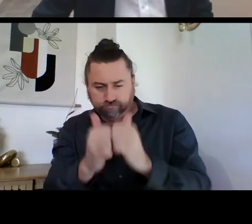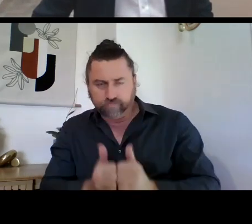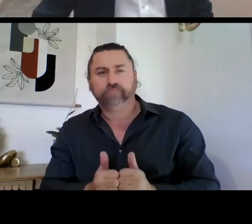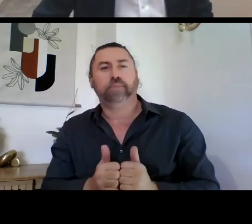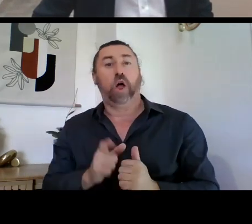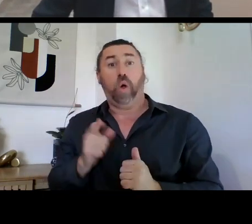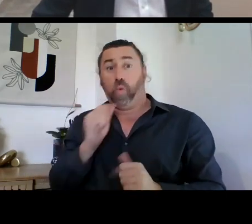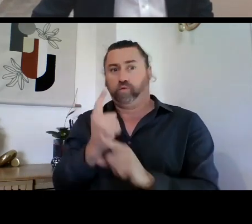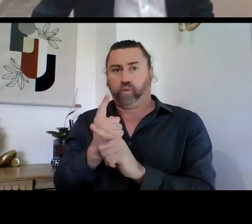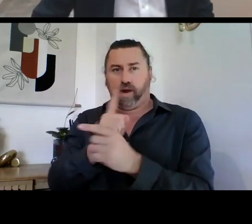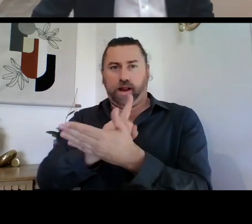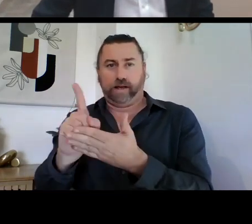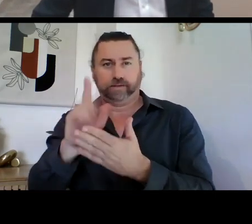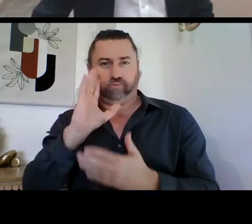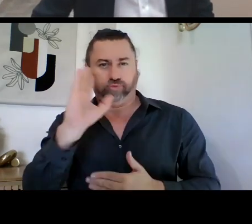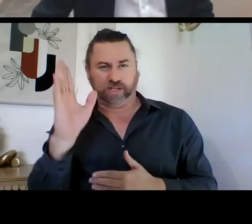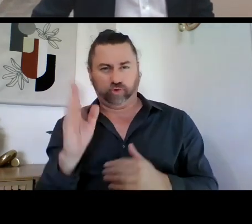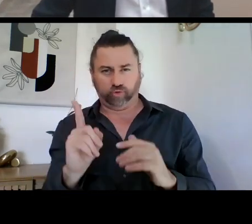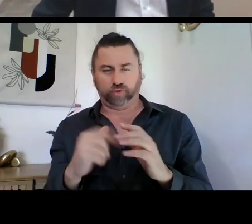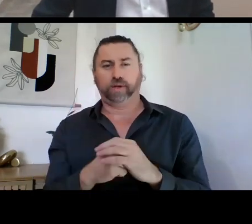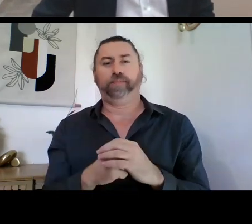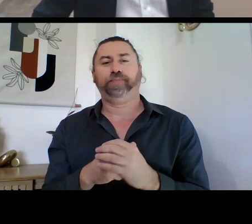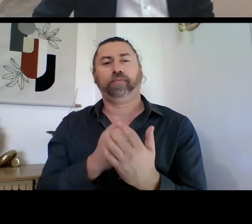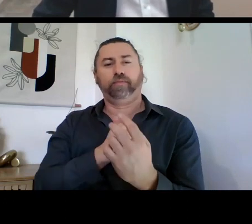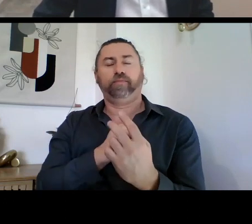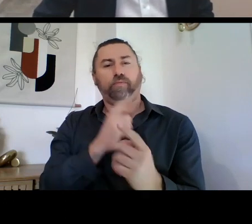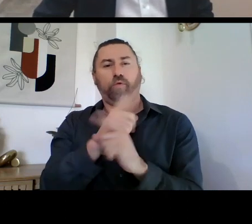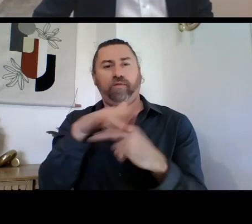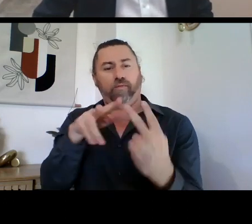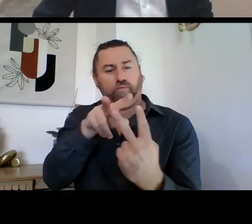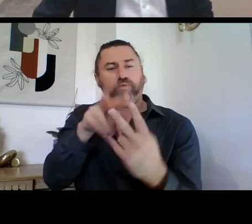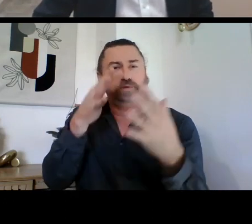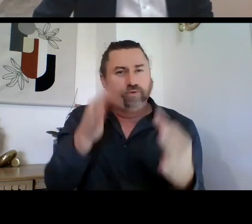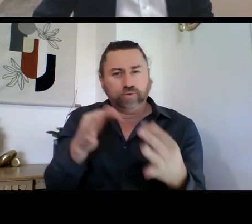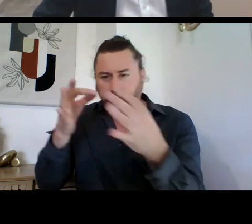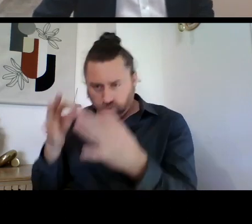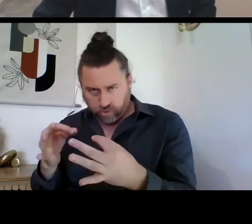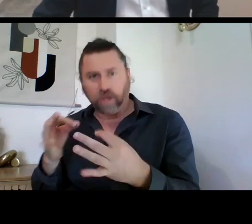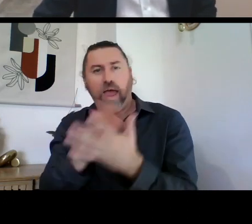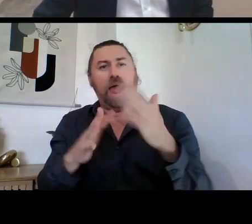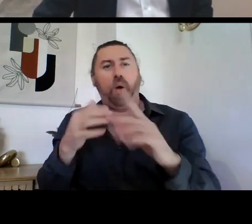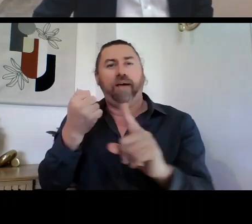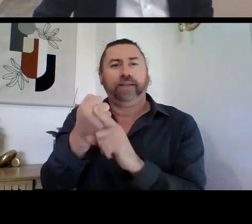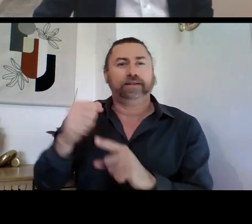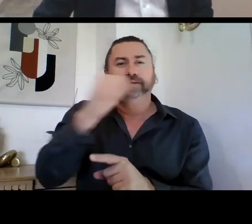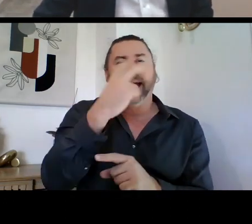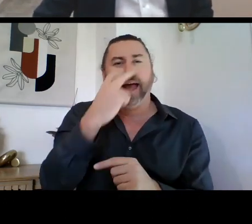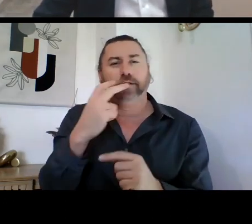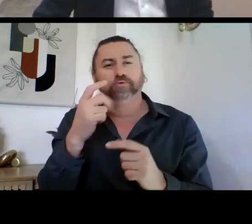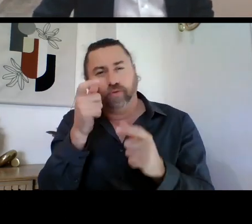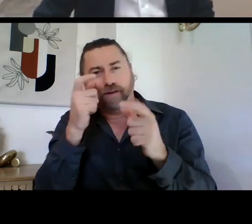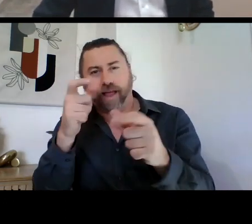webinar. I'll talk about these two particular decisions today and what they mean for the aged care sector.